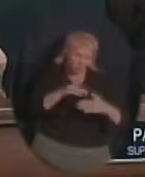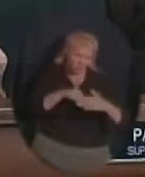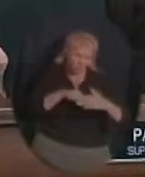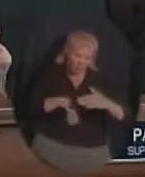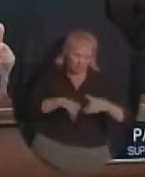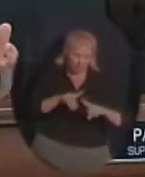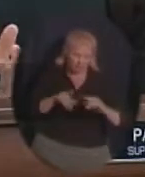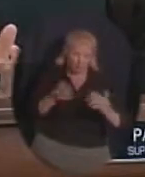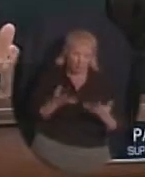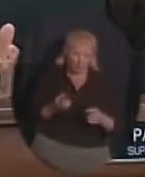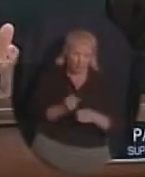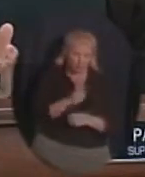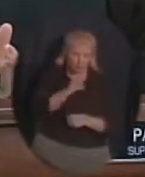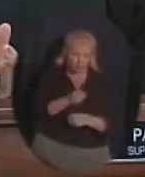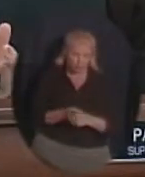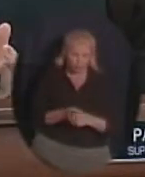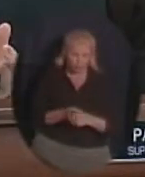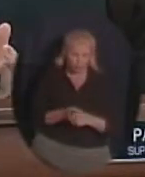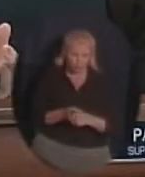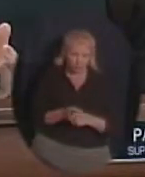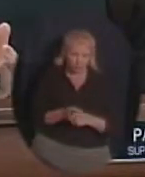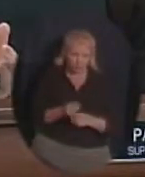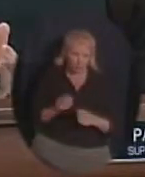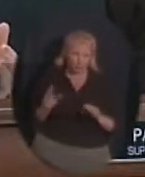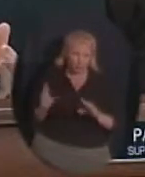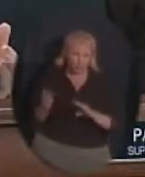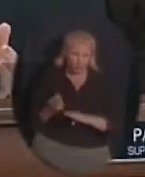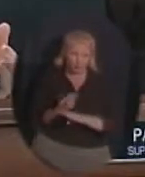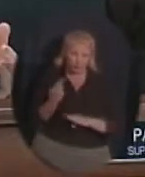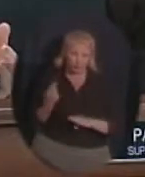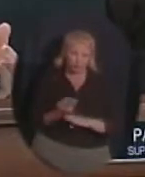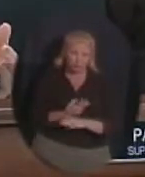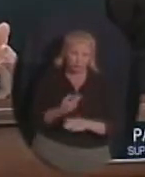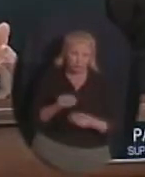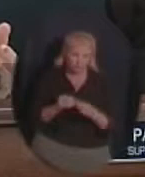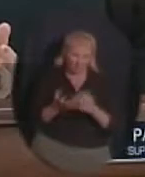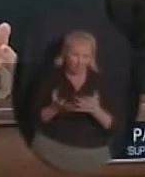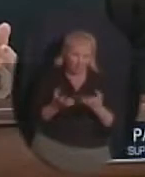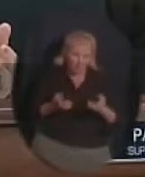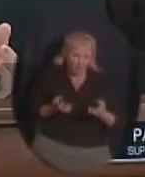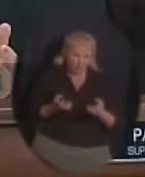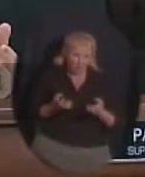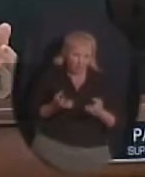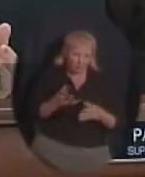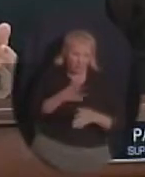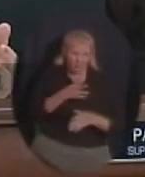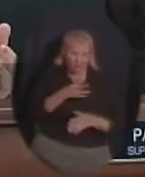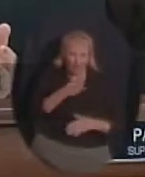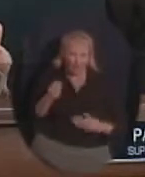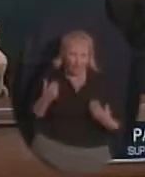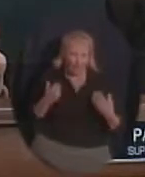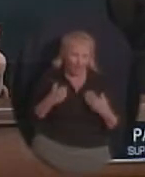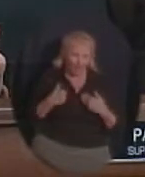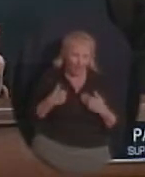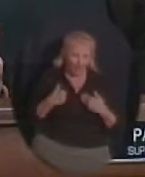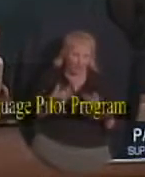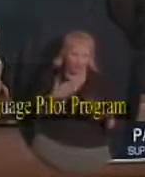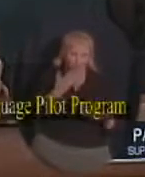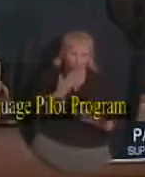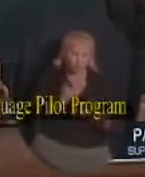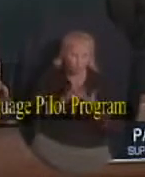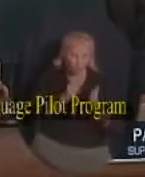the implementation that we looked at whether we had representation in schools that are currently using the program after school and those